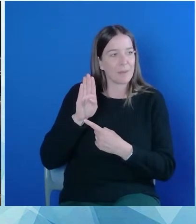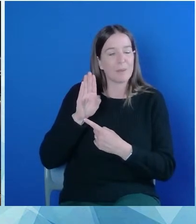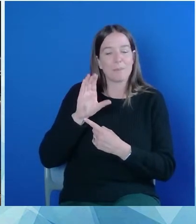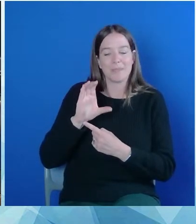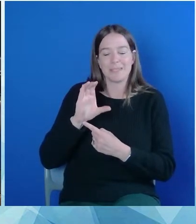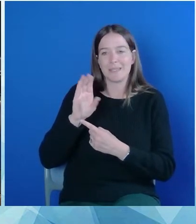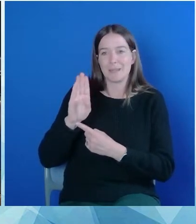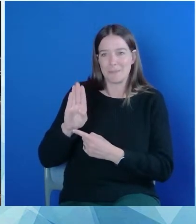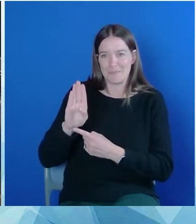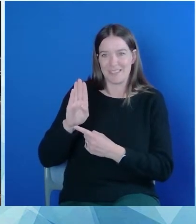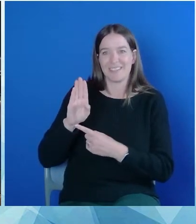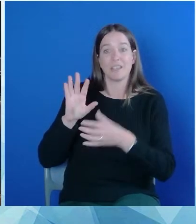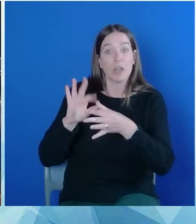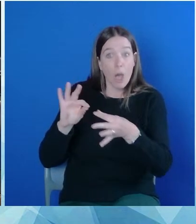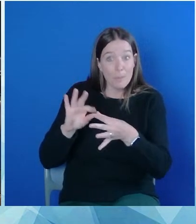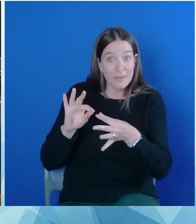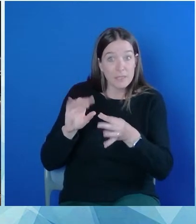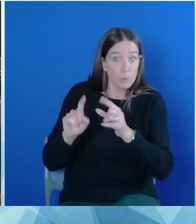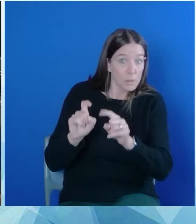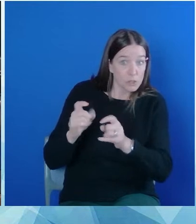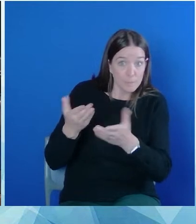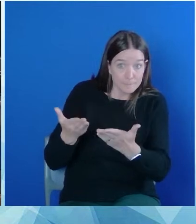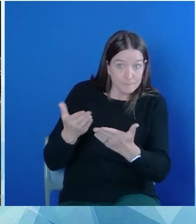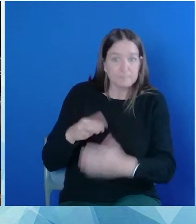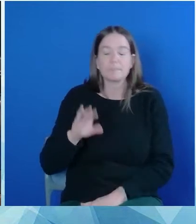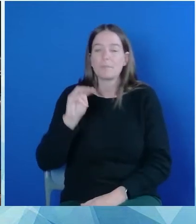BCB. This is Mike. Yes, Mike.